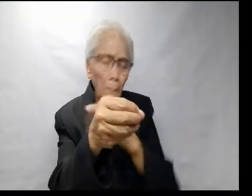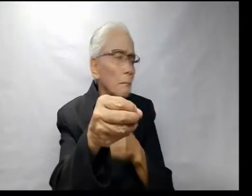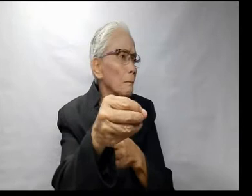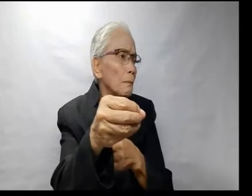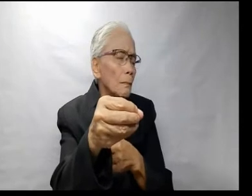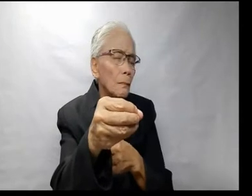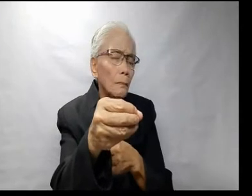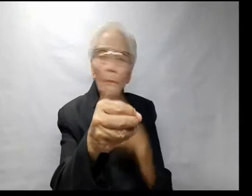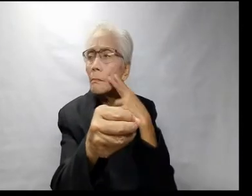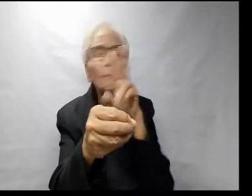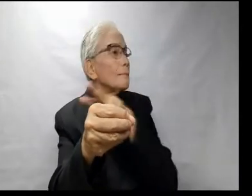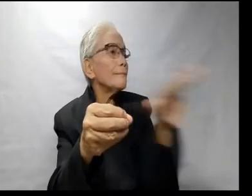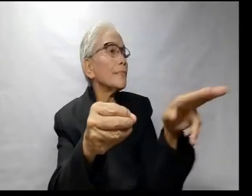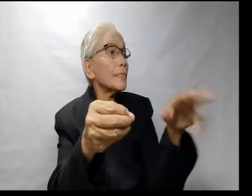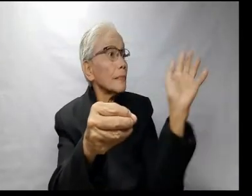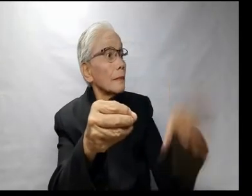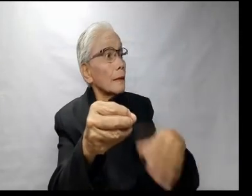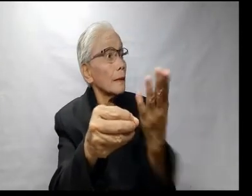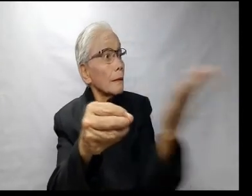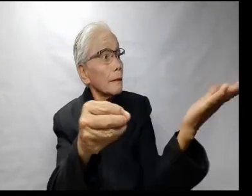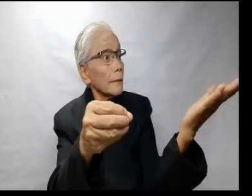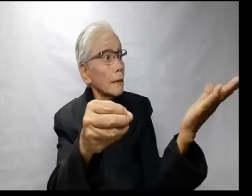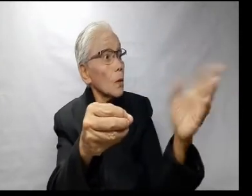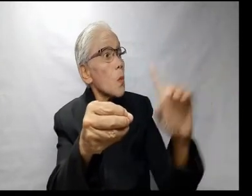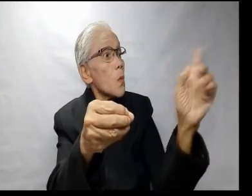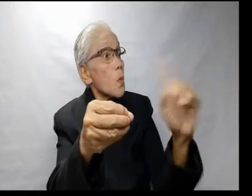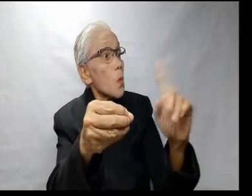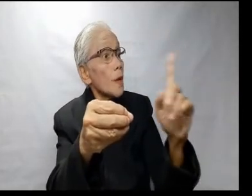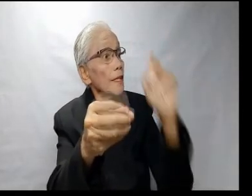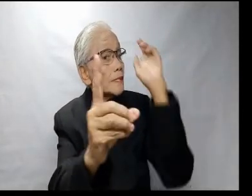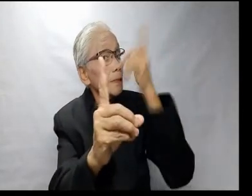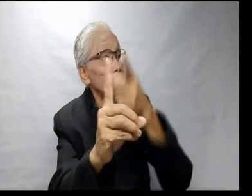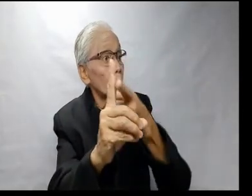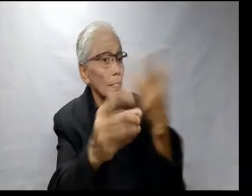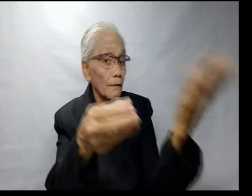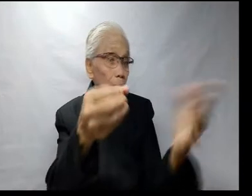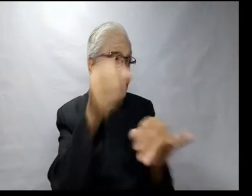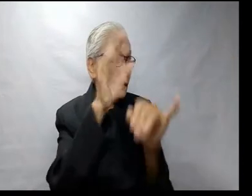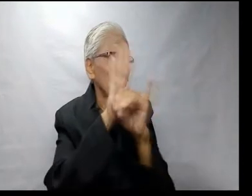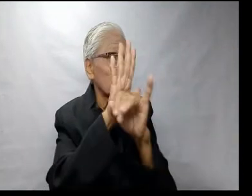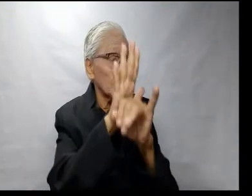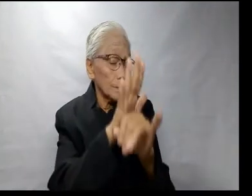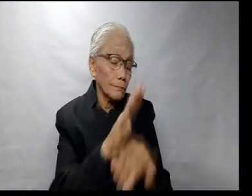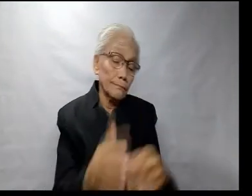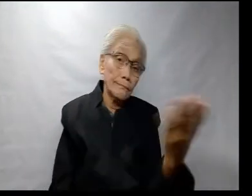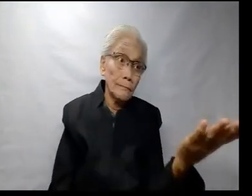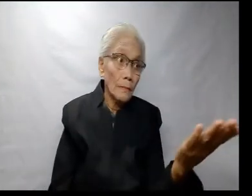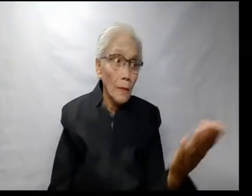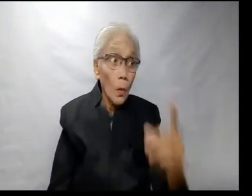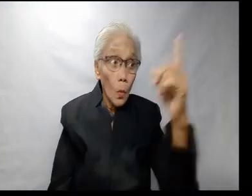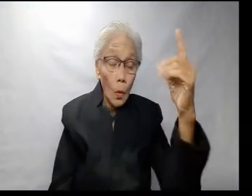Then he looked at the class and asked, What is the point of this